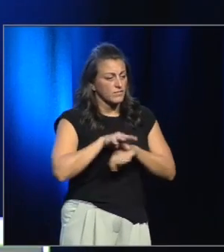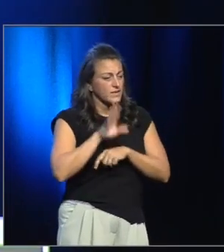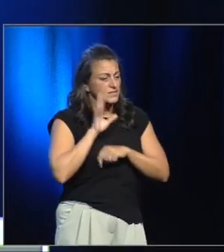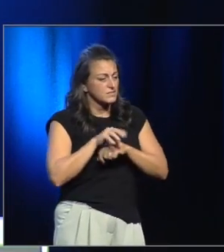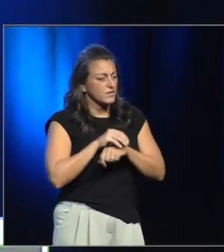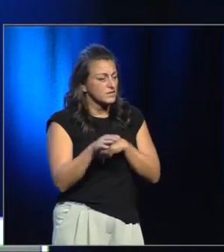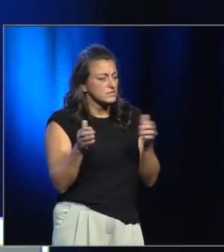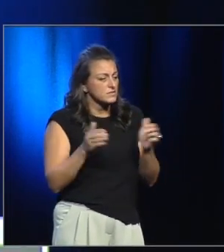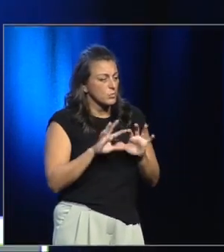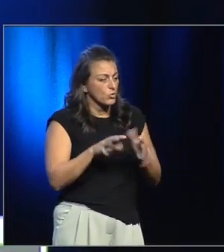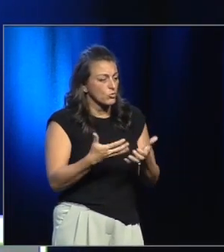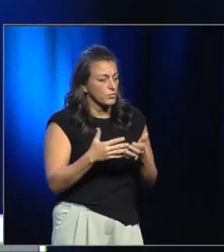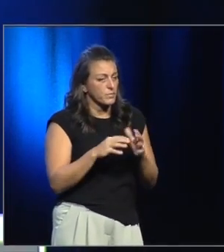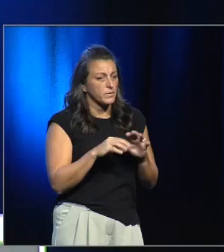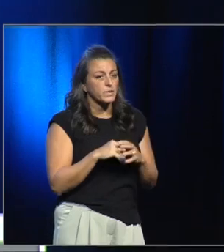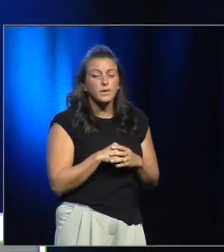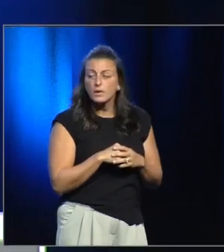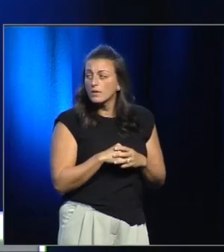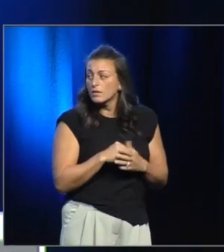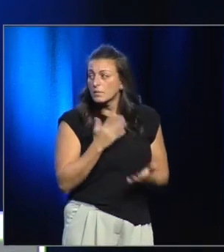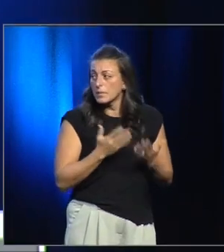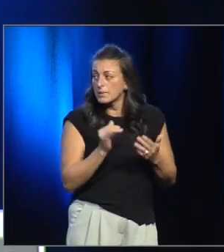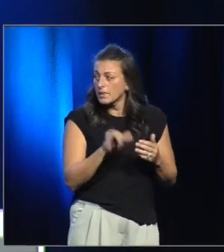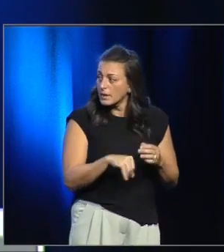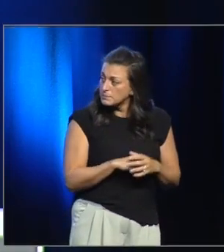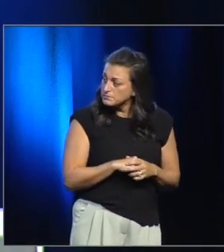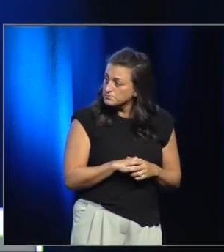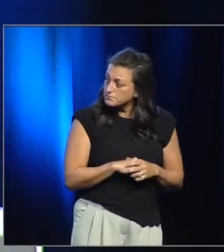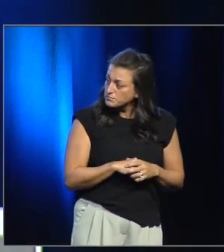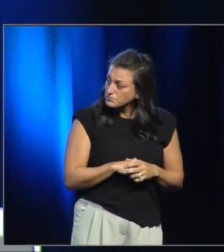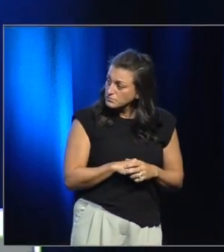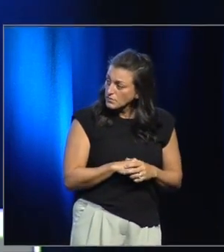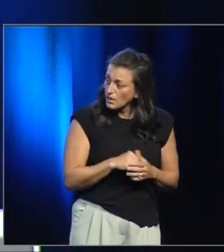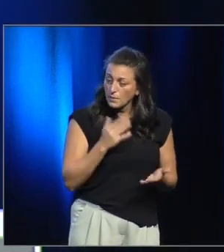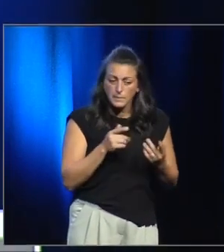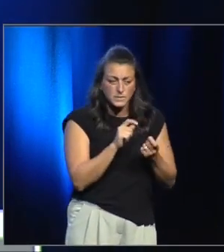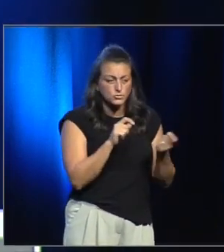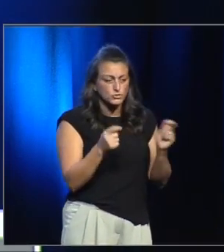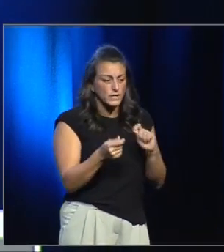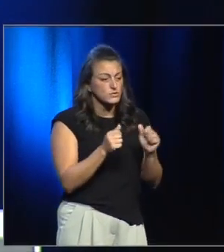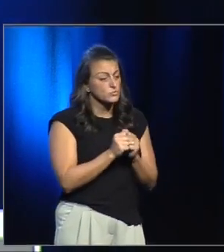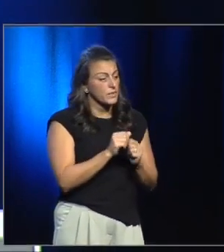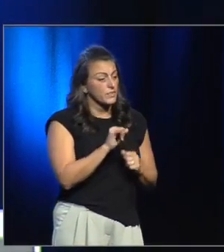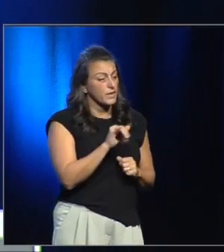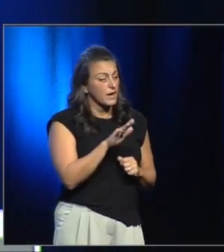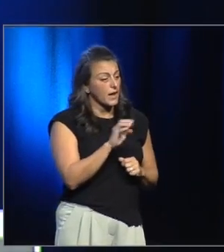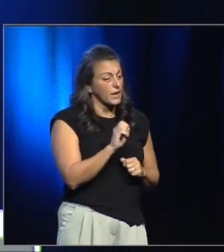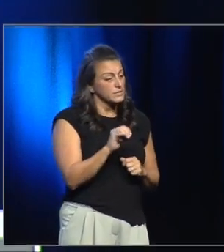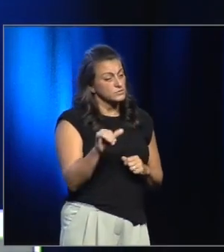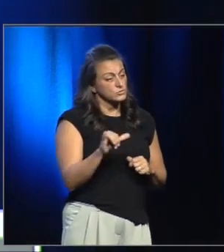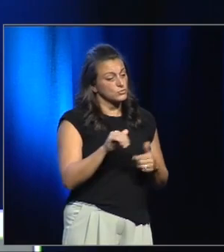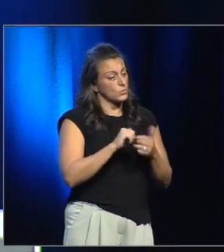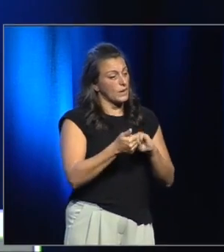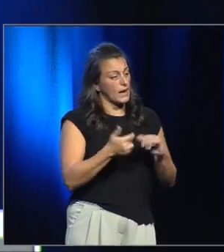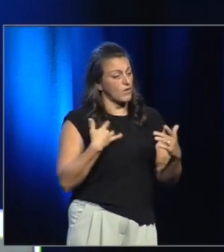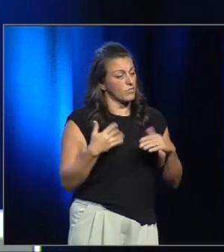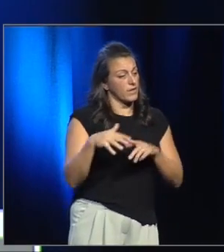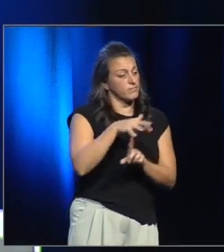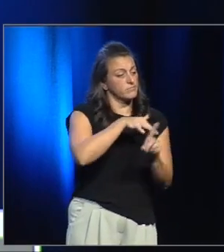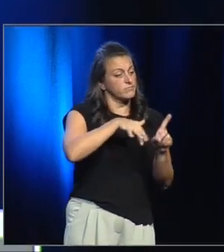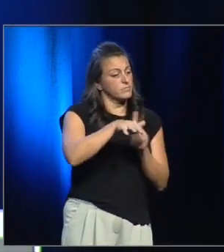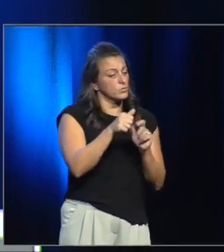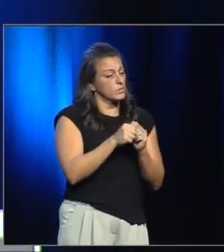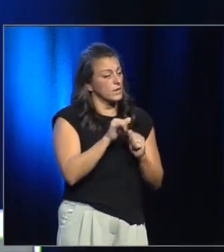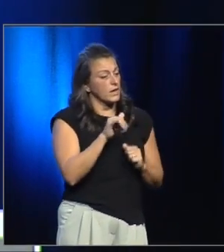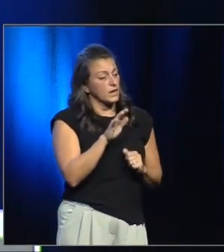driving the decline. And we suspect it's probably something like that. It could be some change in the sea ice zone, particularly for animals that are using that part of the world. Yeah, cool,